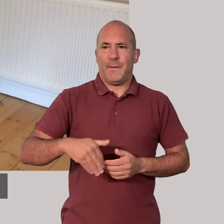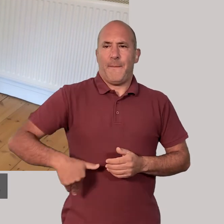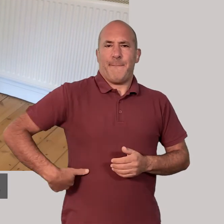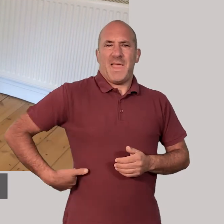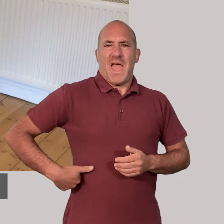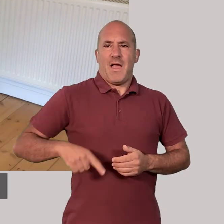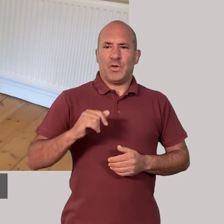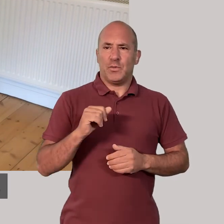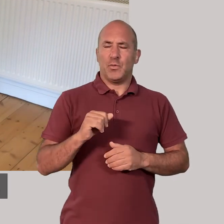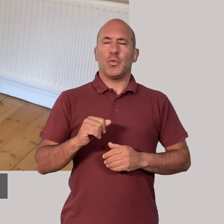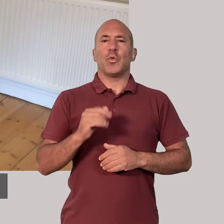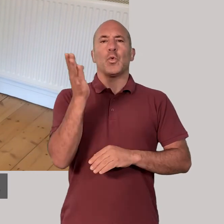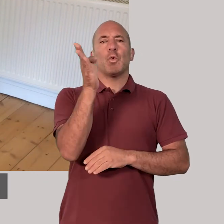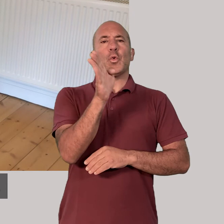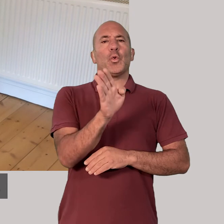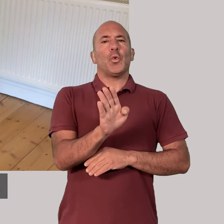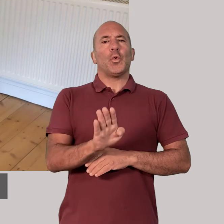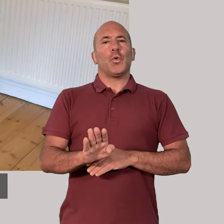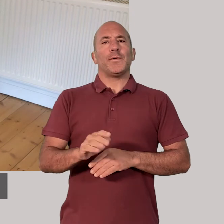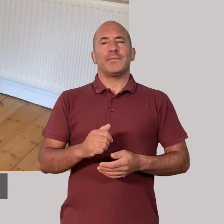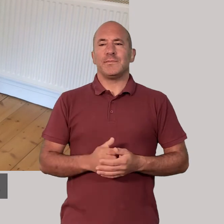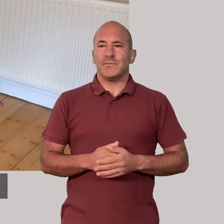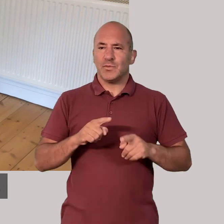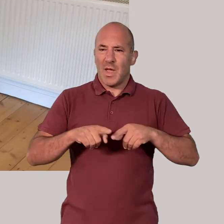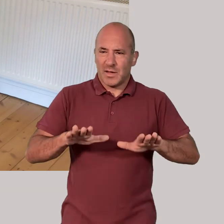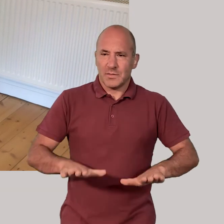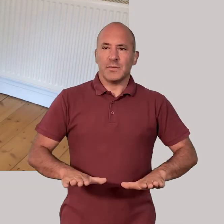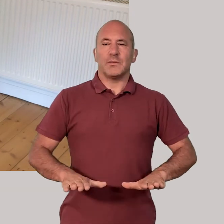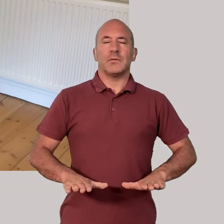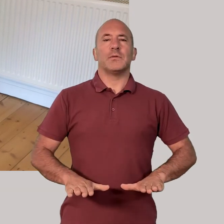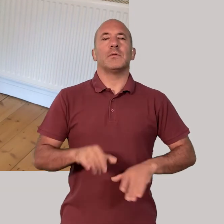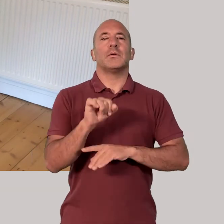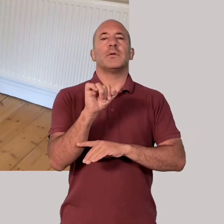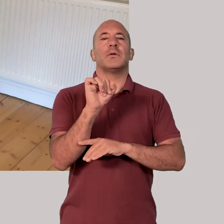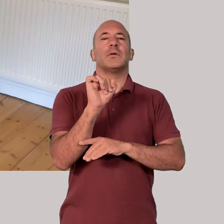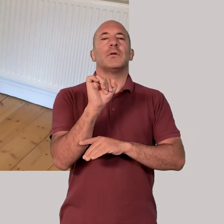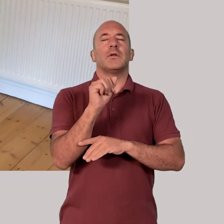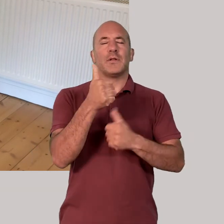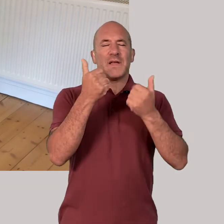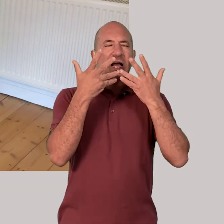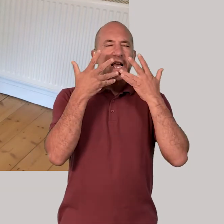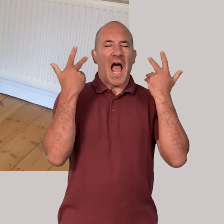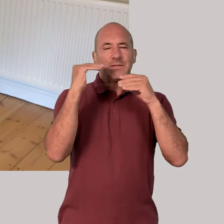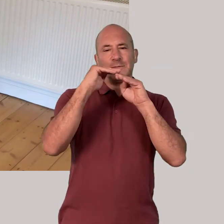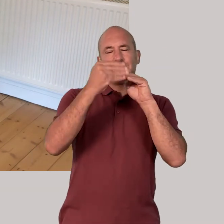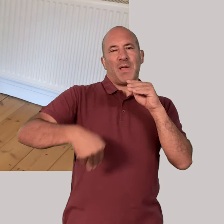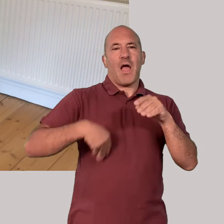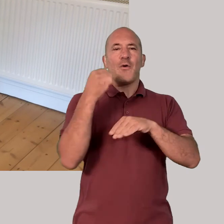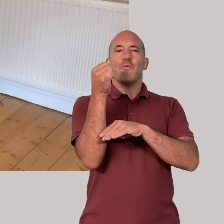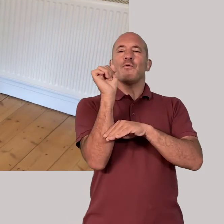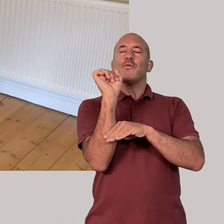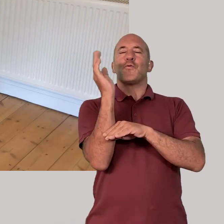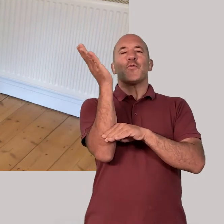See what wants to open in the back. See if you can get a really nice cat back bend, and